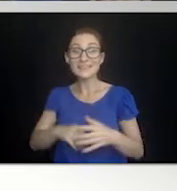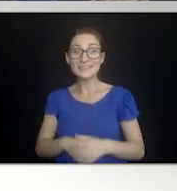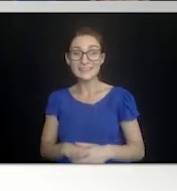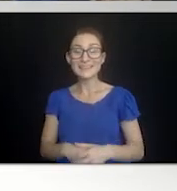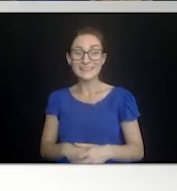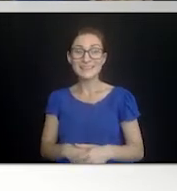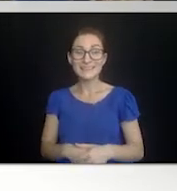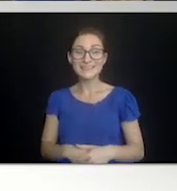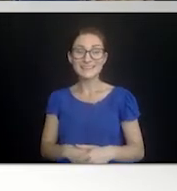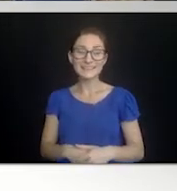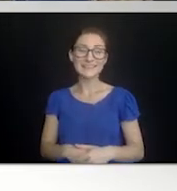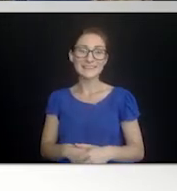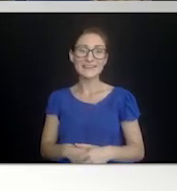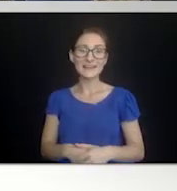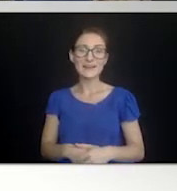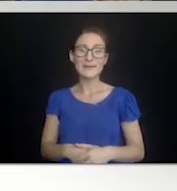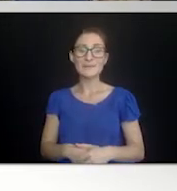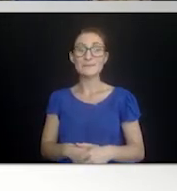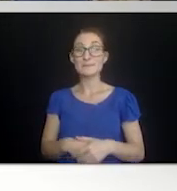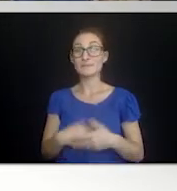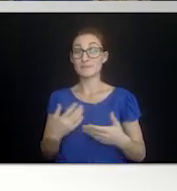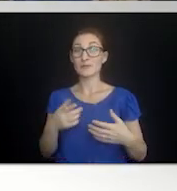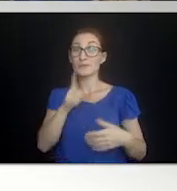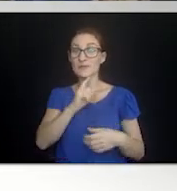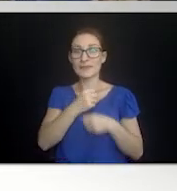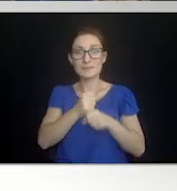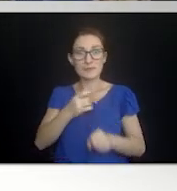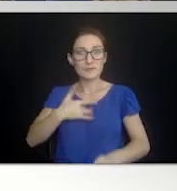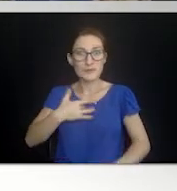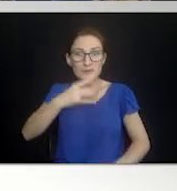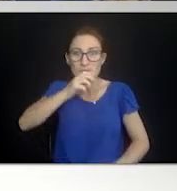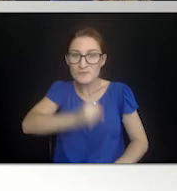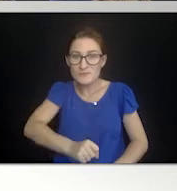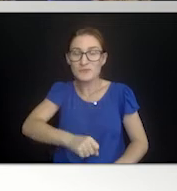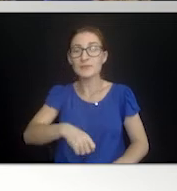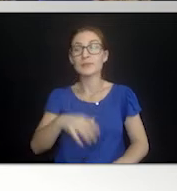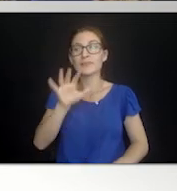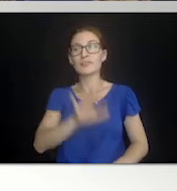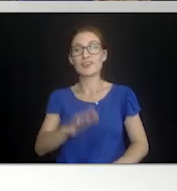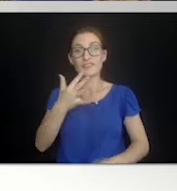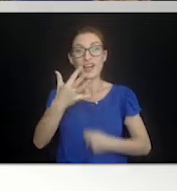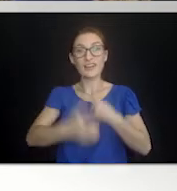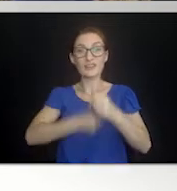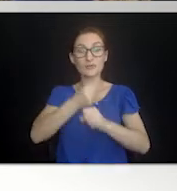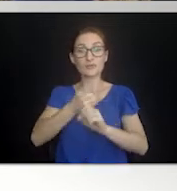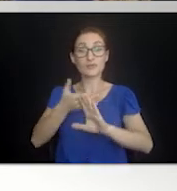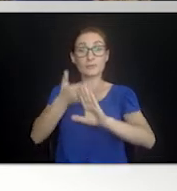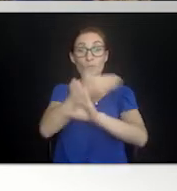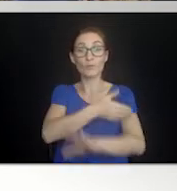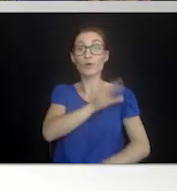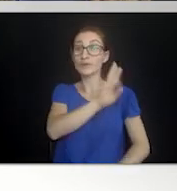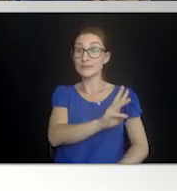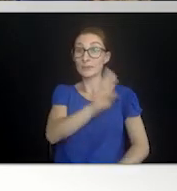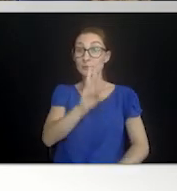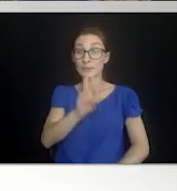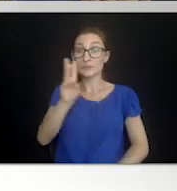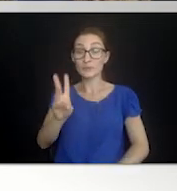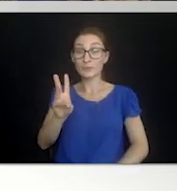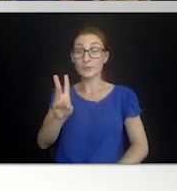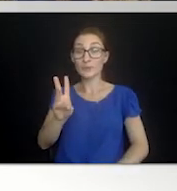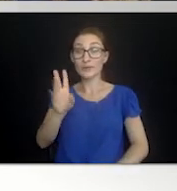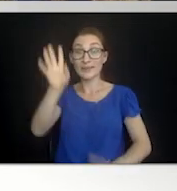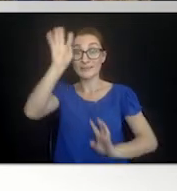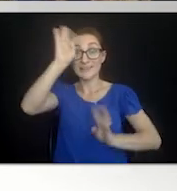if we had something like this. And to make it really feel old, about 5 years before the World Wide Web